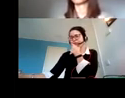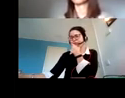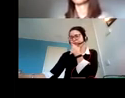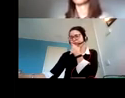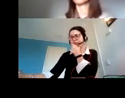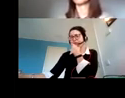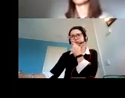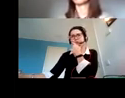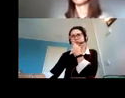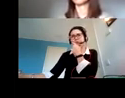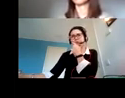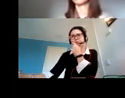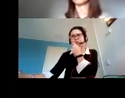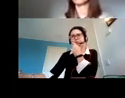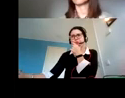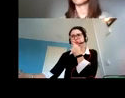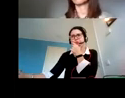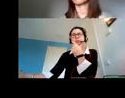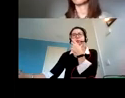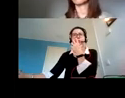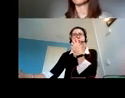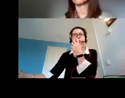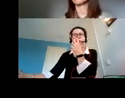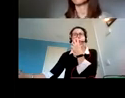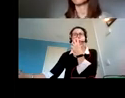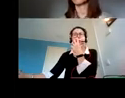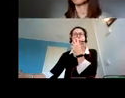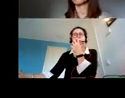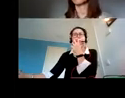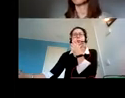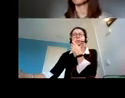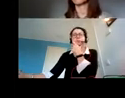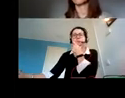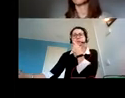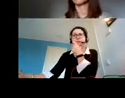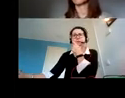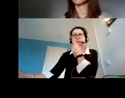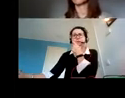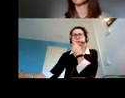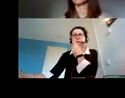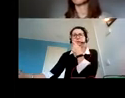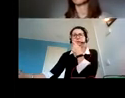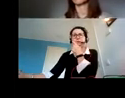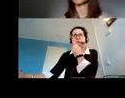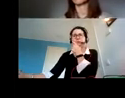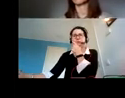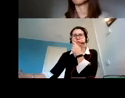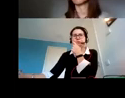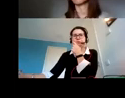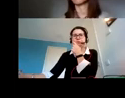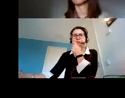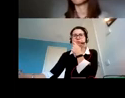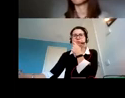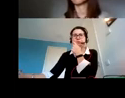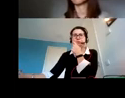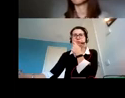terms of implementation. But again, we missed the assessment, and this is, I think, more important to be underlined. I